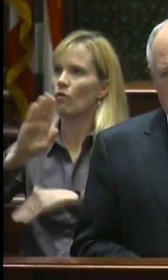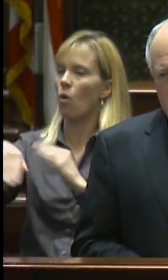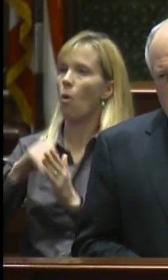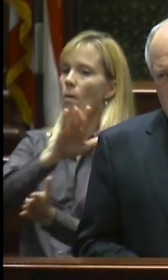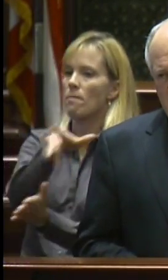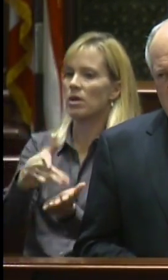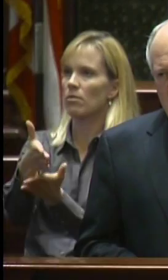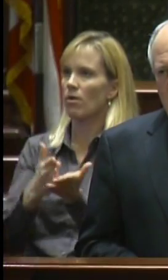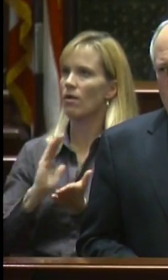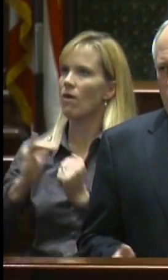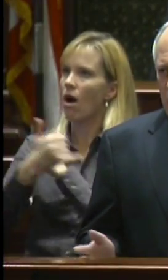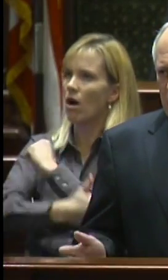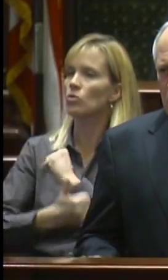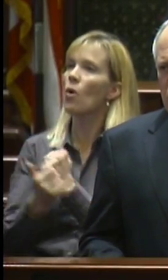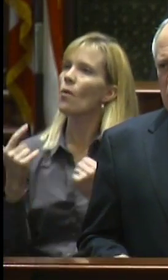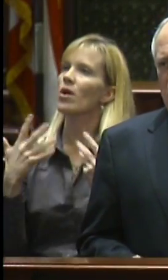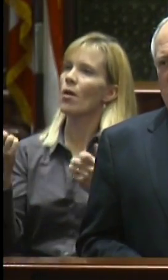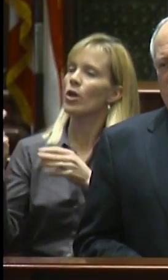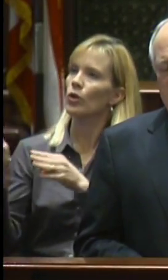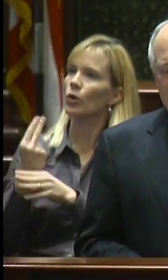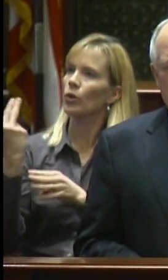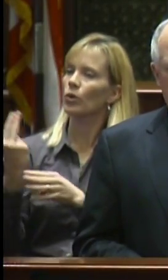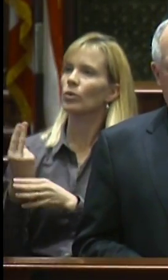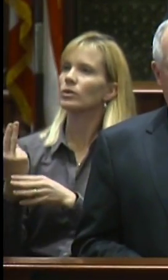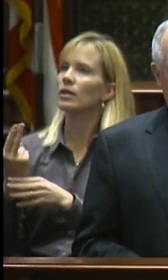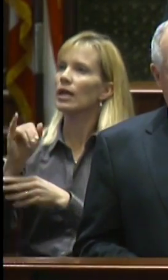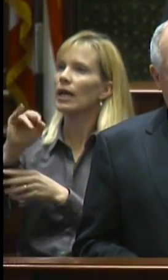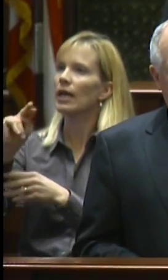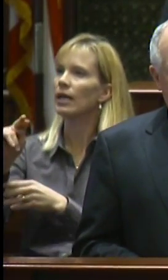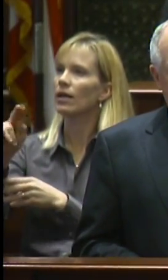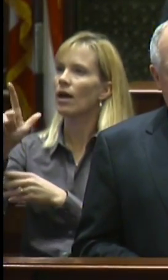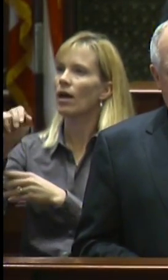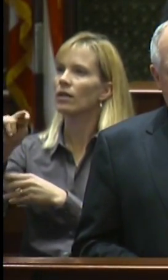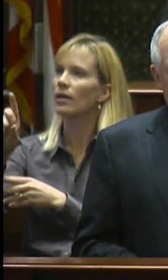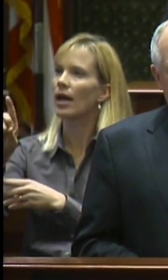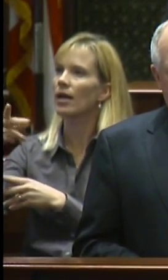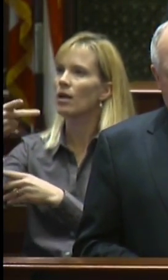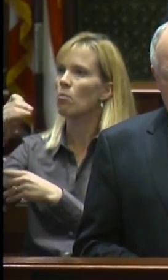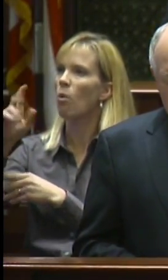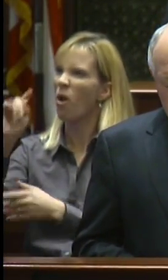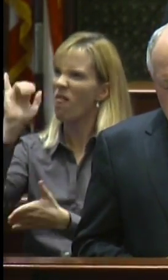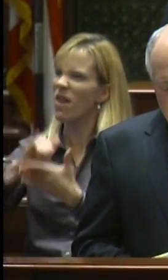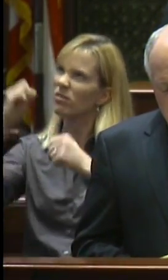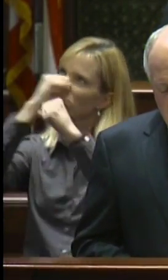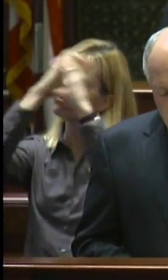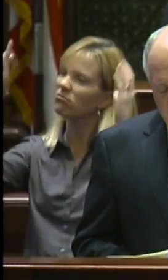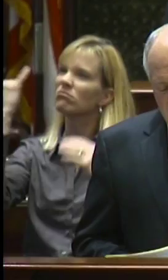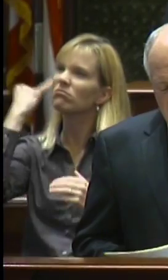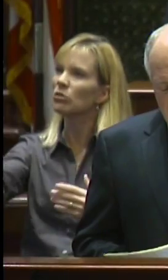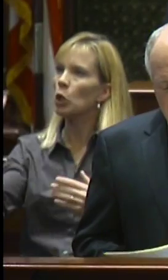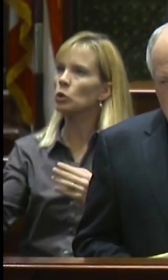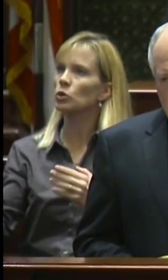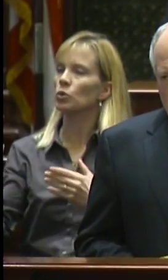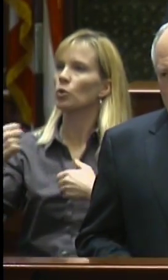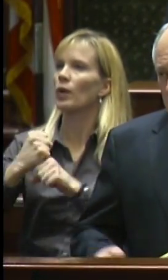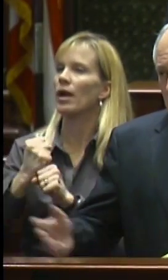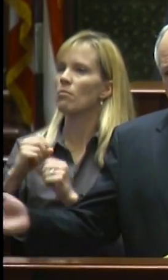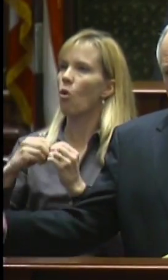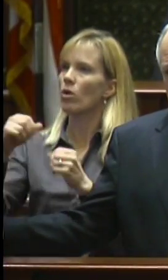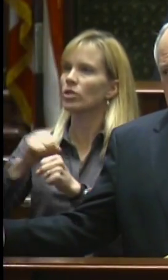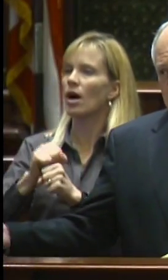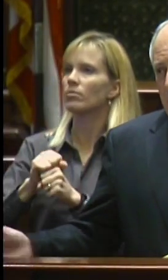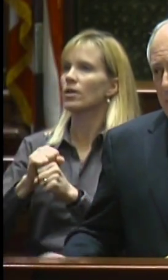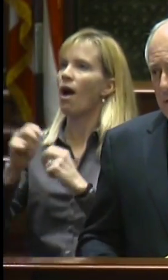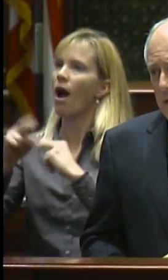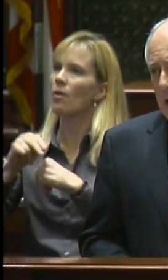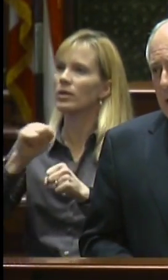middle part of our country. We want to use an inland port, that whole idea, to create new jobs, high-wage jobs in Illinois.